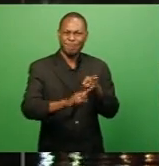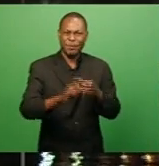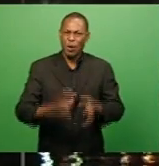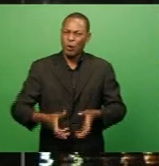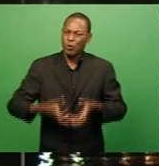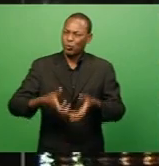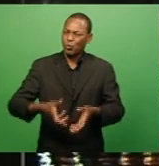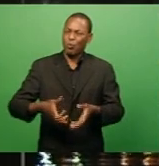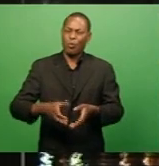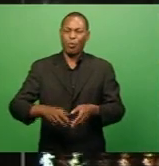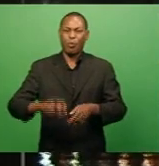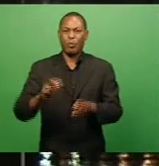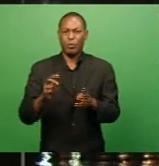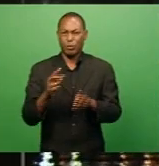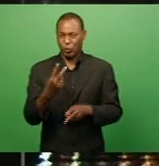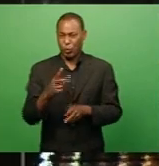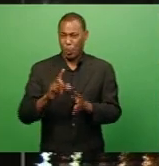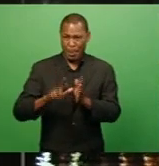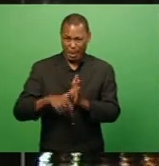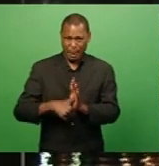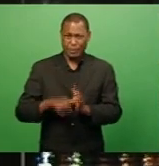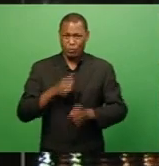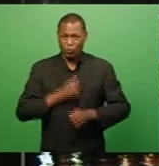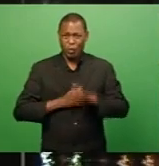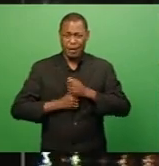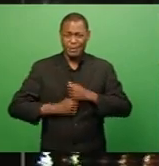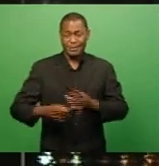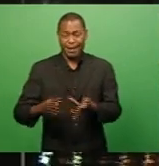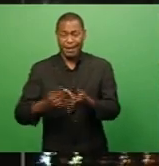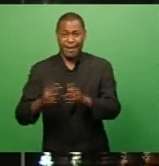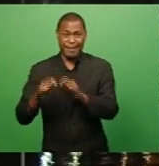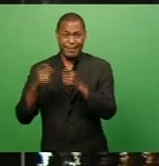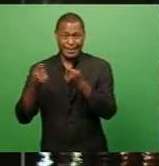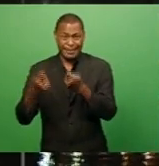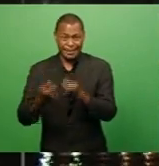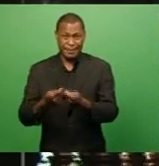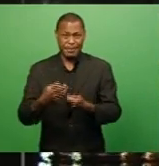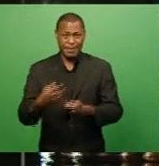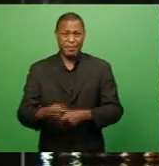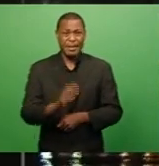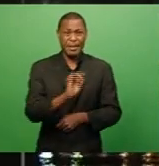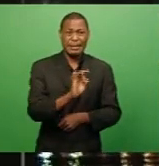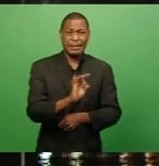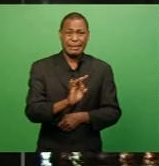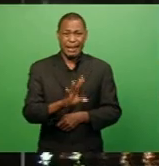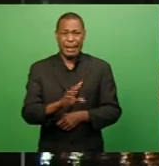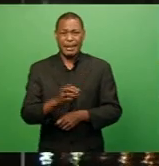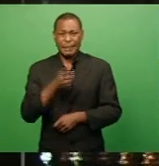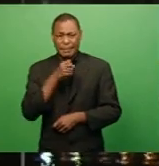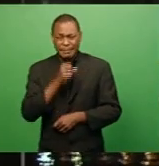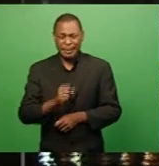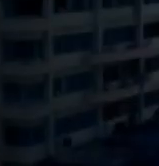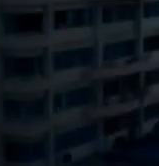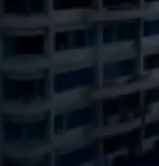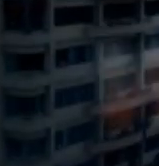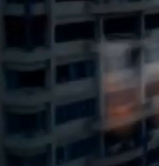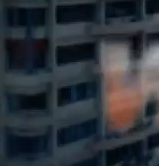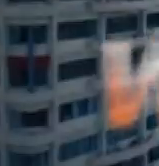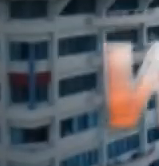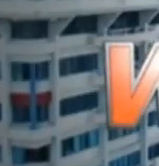scored twice as struggling West Brom overwhelmed 10-man Chelsea at Stafford Bridge.